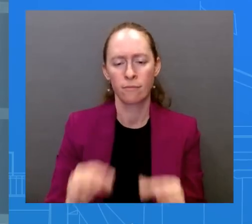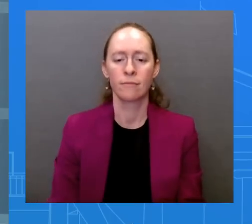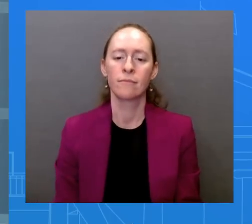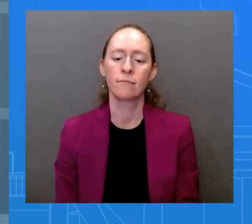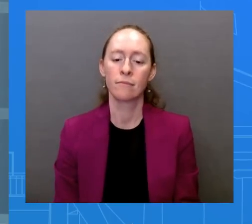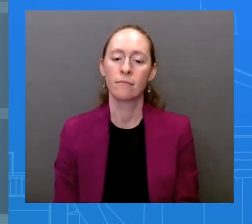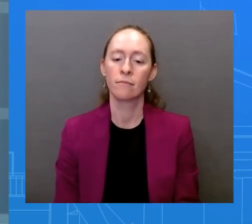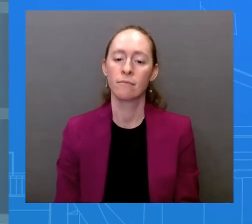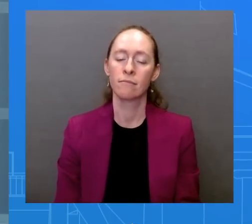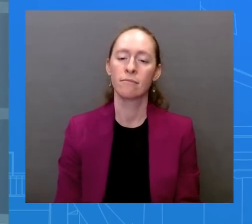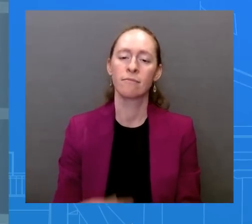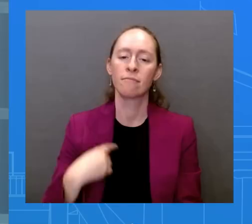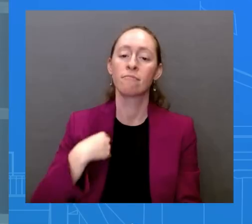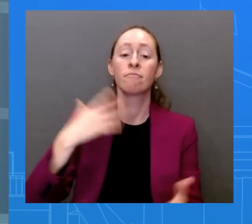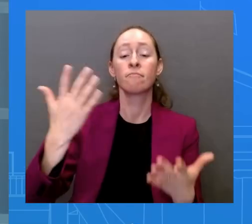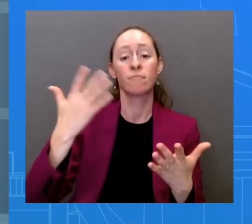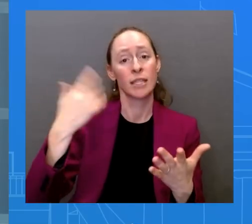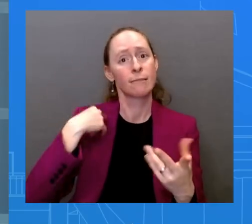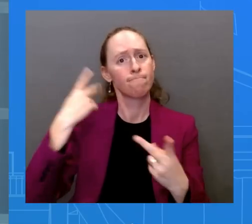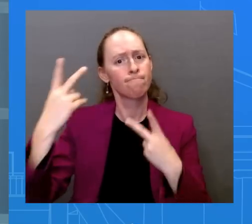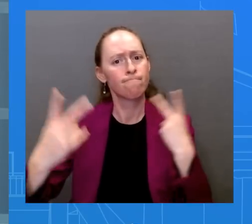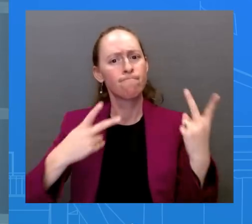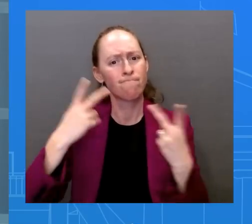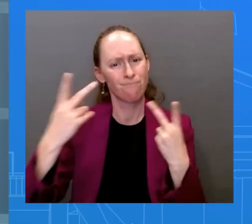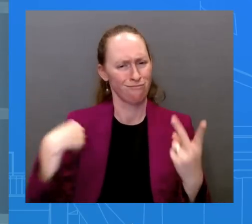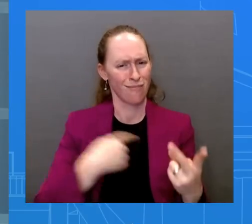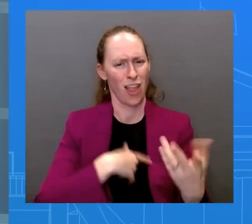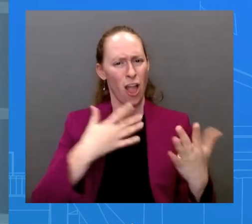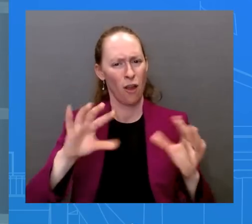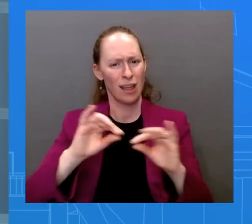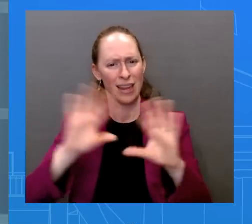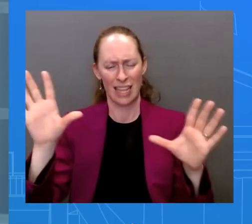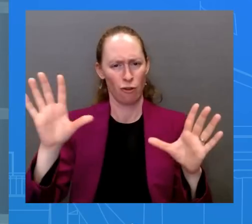create a pretty much clear split screen of what we are doing